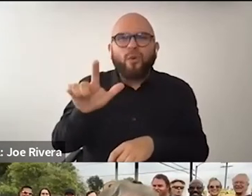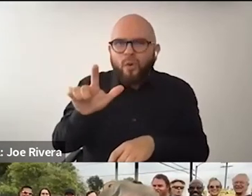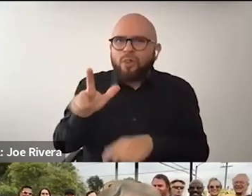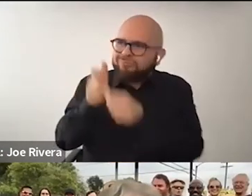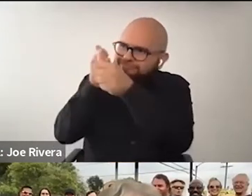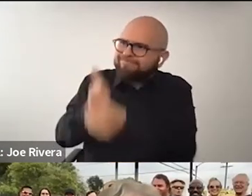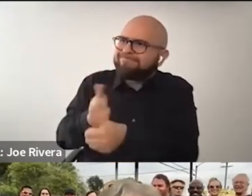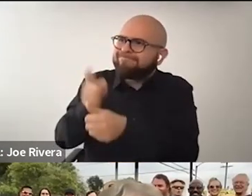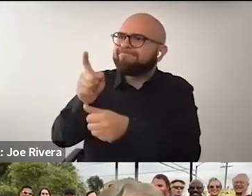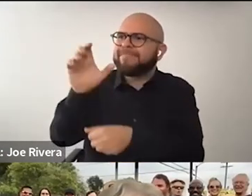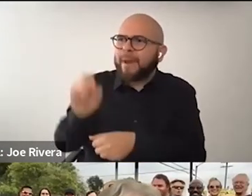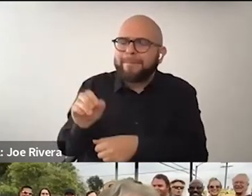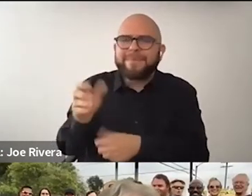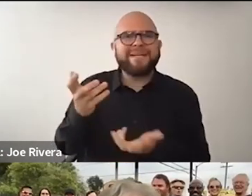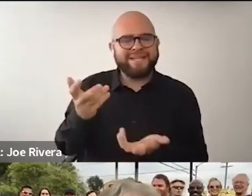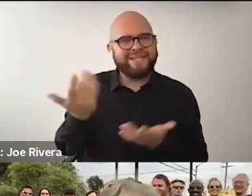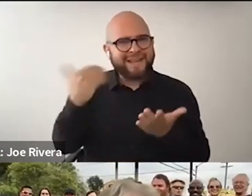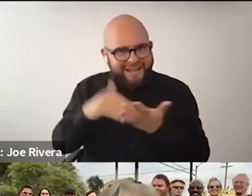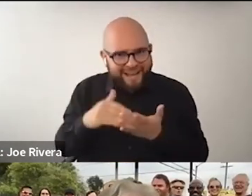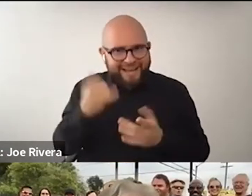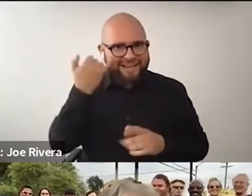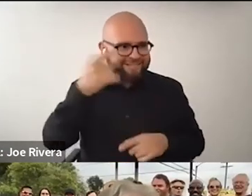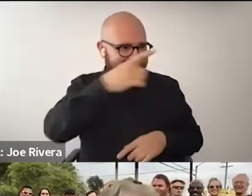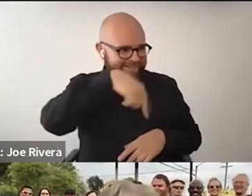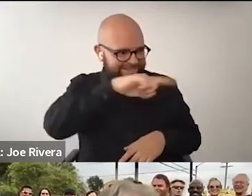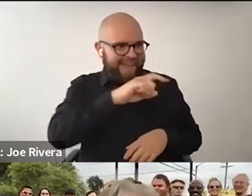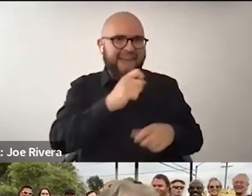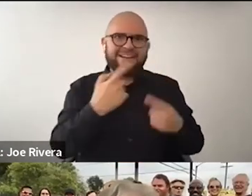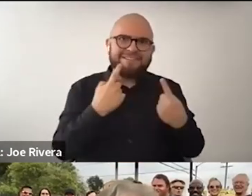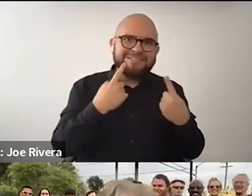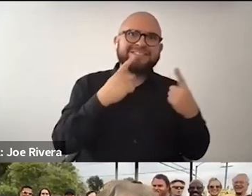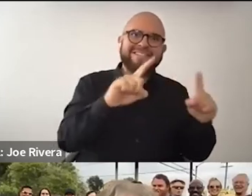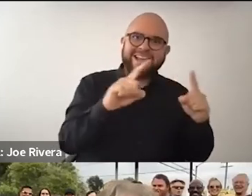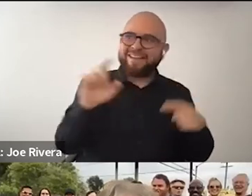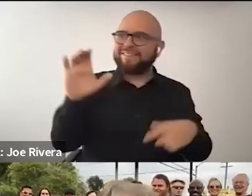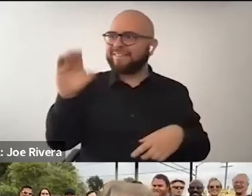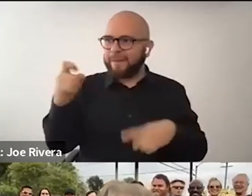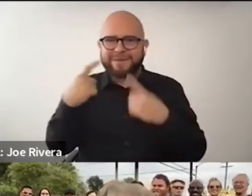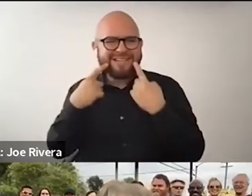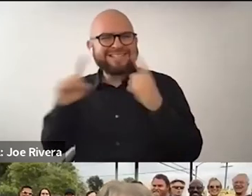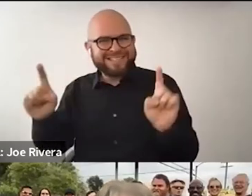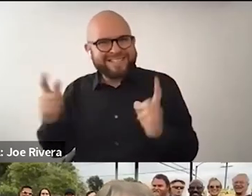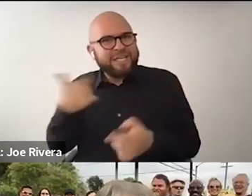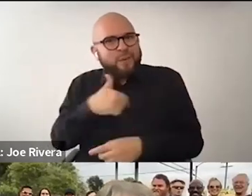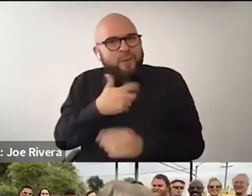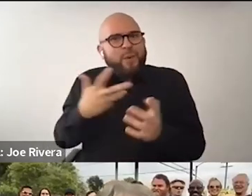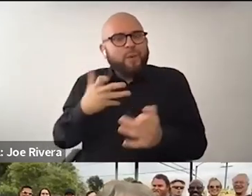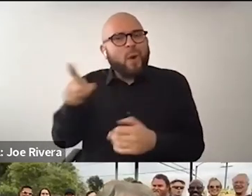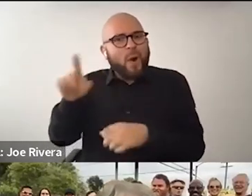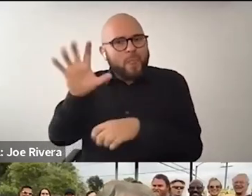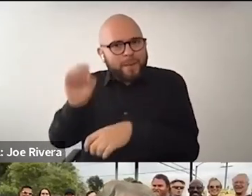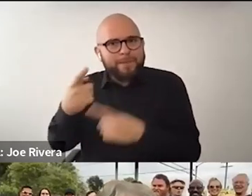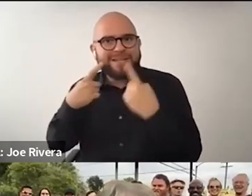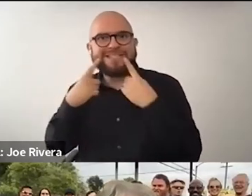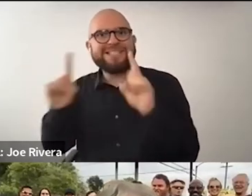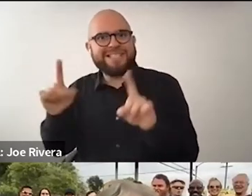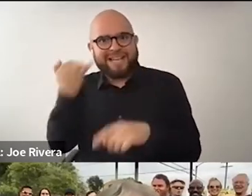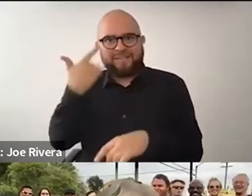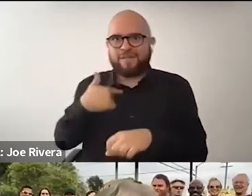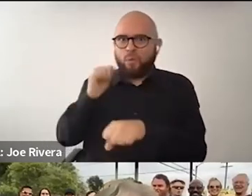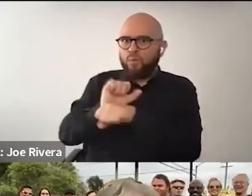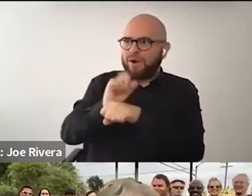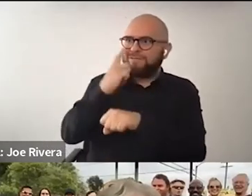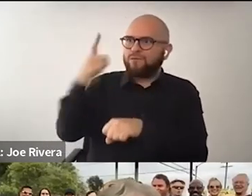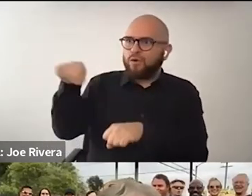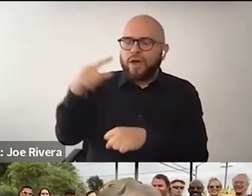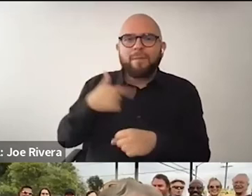the company's going to succeed and we want the company to succeed. Any job I do, I'm like, I want it to be the most successful job there's ever been. And I